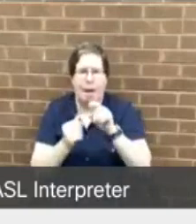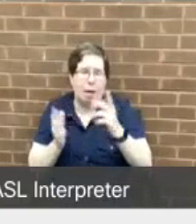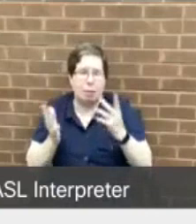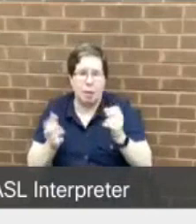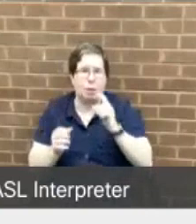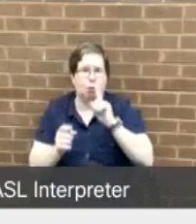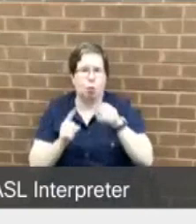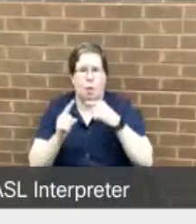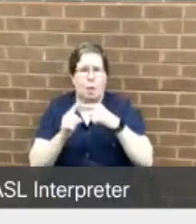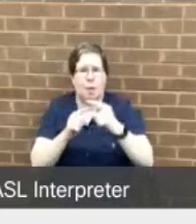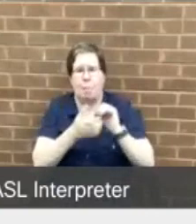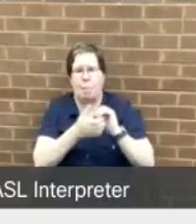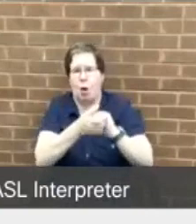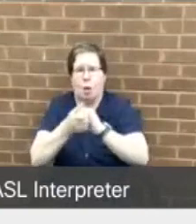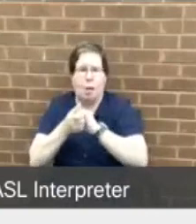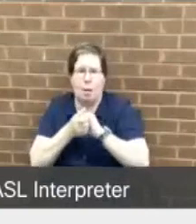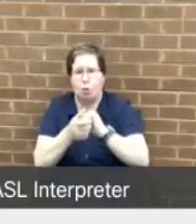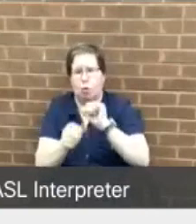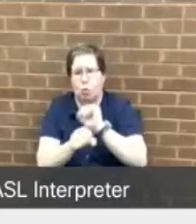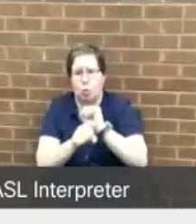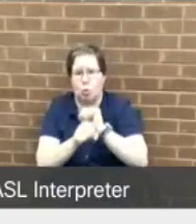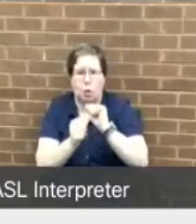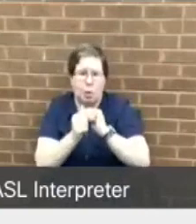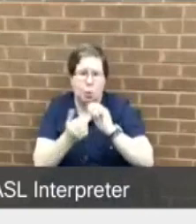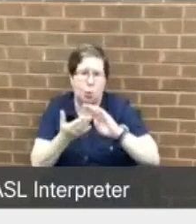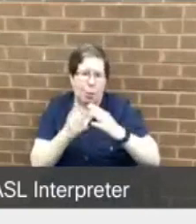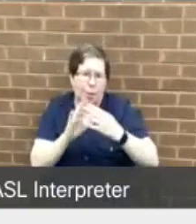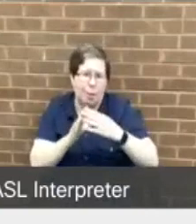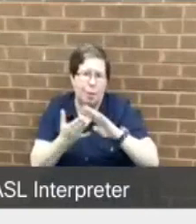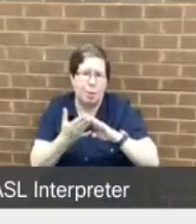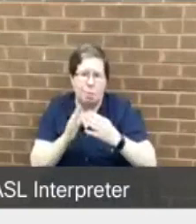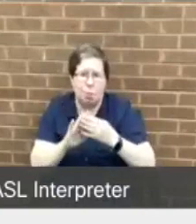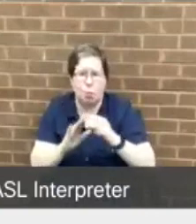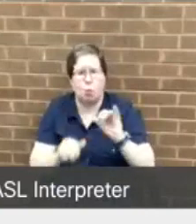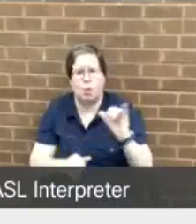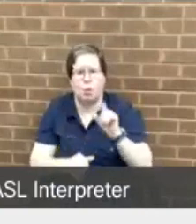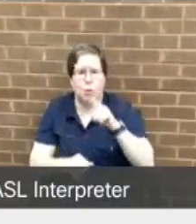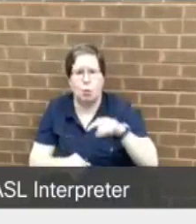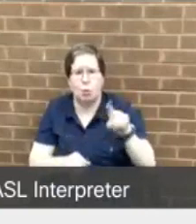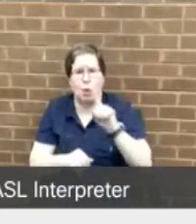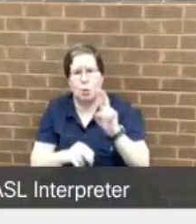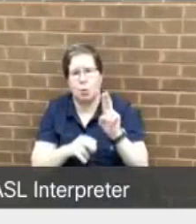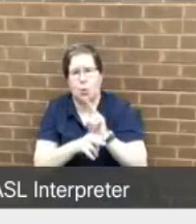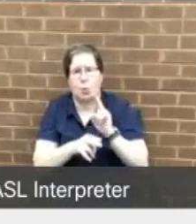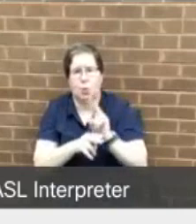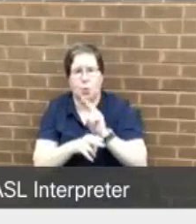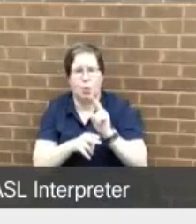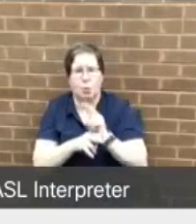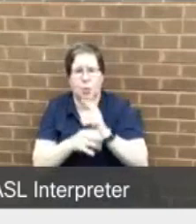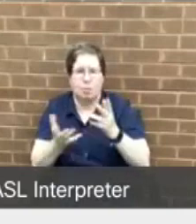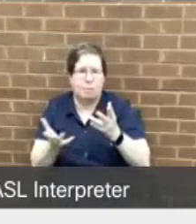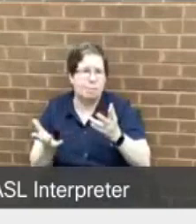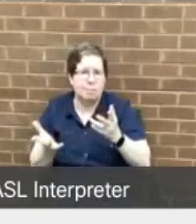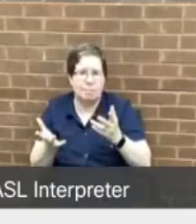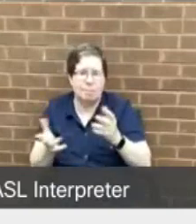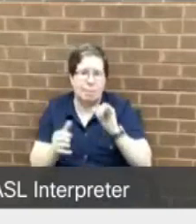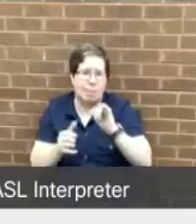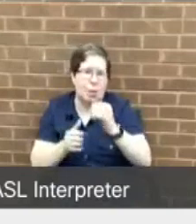about collaboration, working with the communities as well as those using that particular sections of